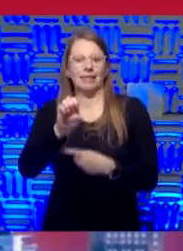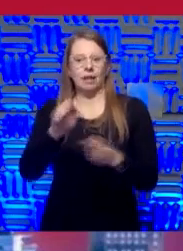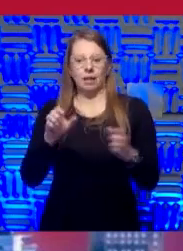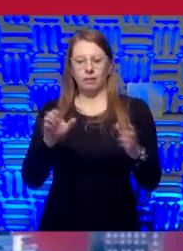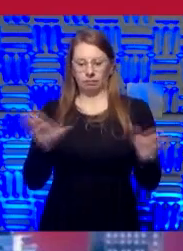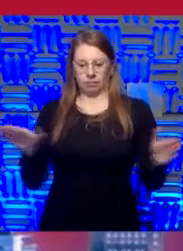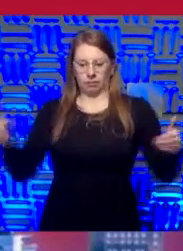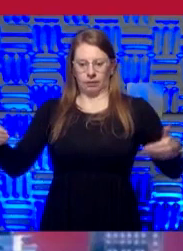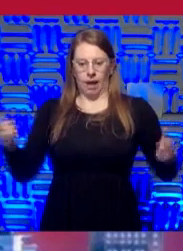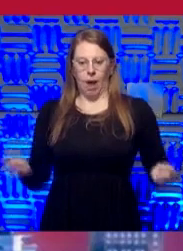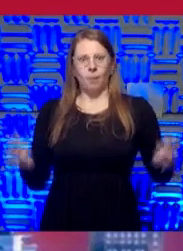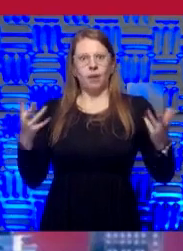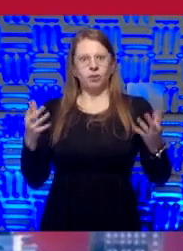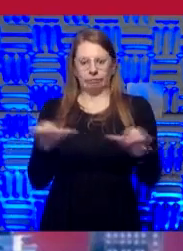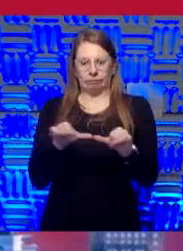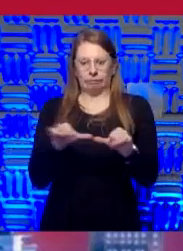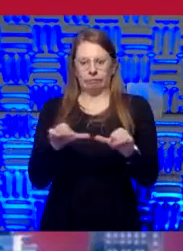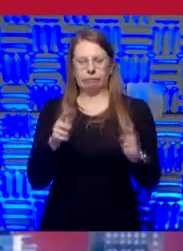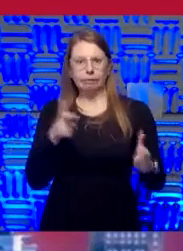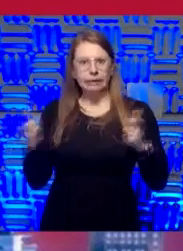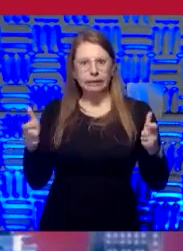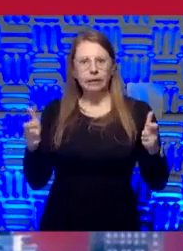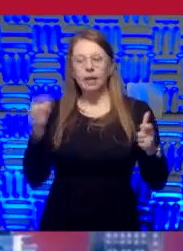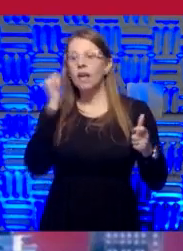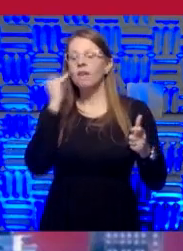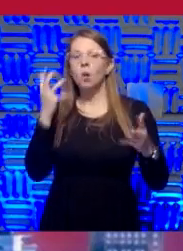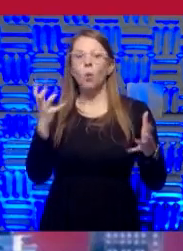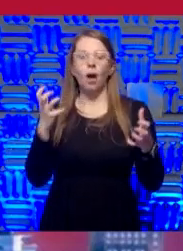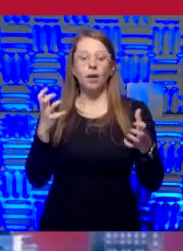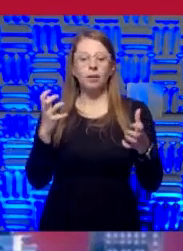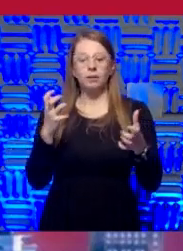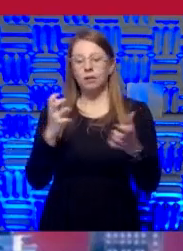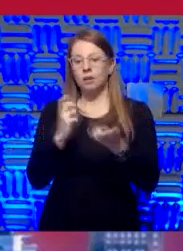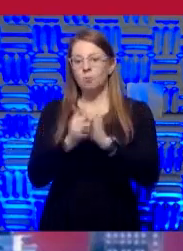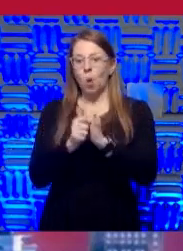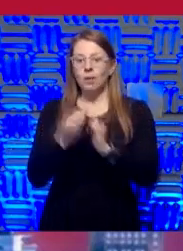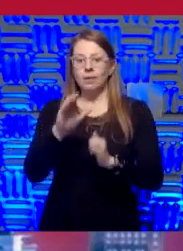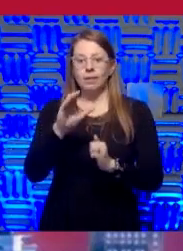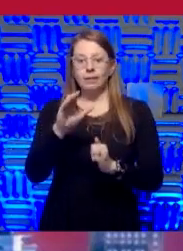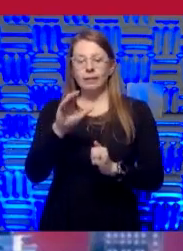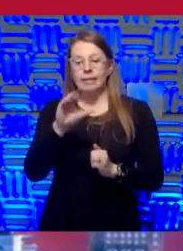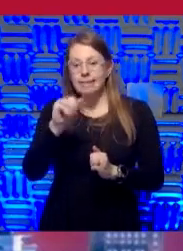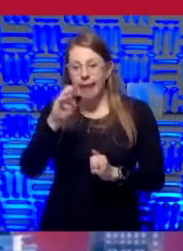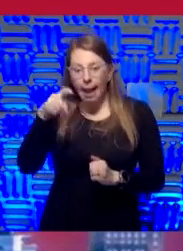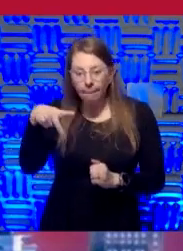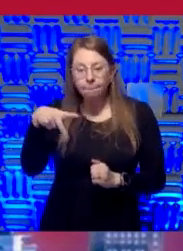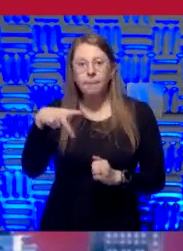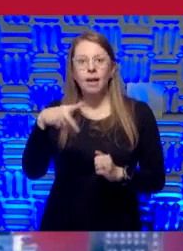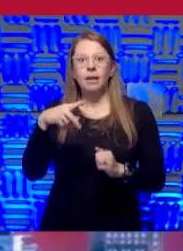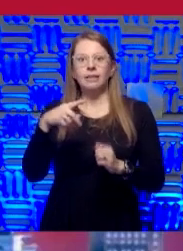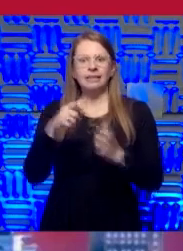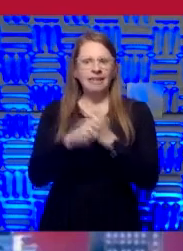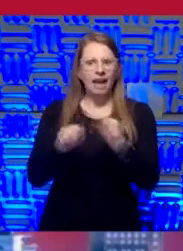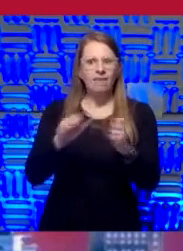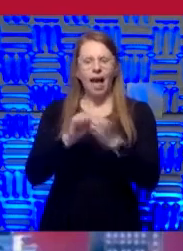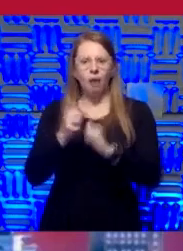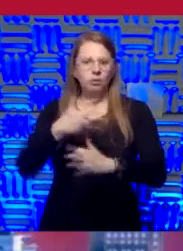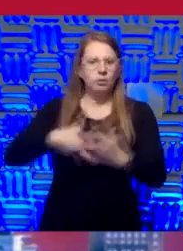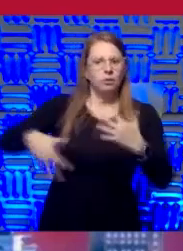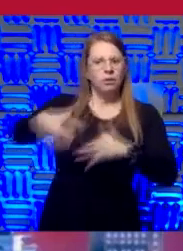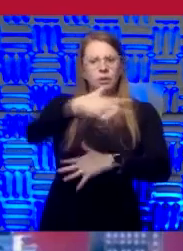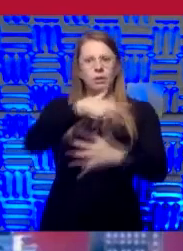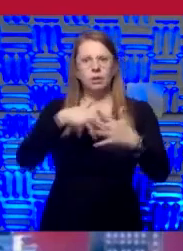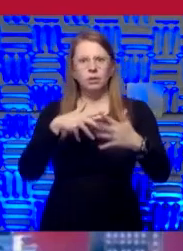we have an indoor facility that would like to do a sports camp, how would you safely move kids through different spaces? I talked to Johnson